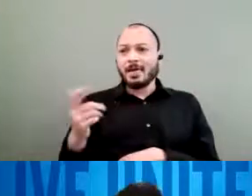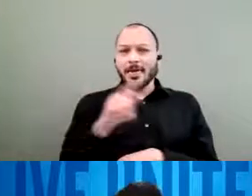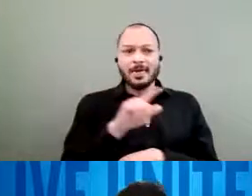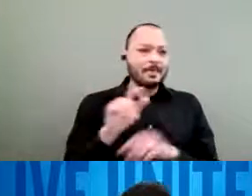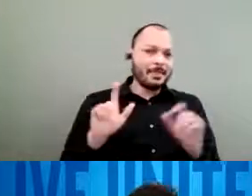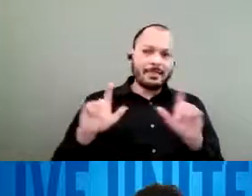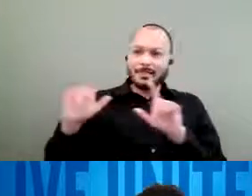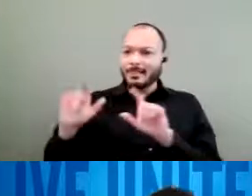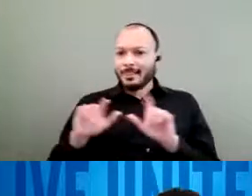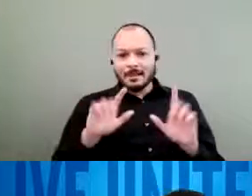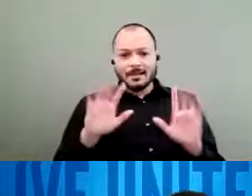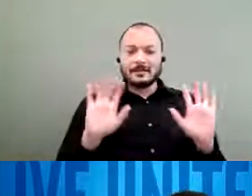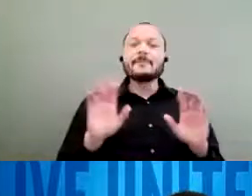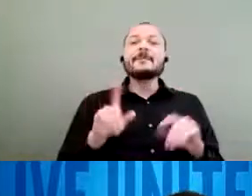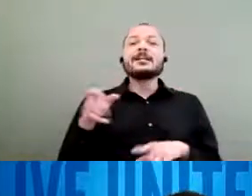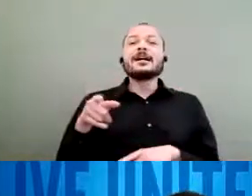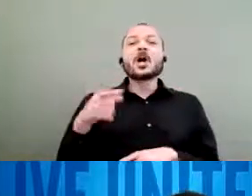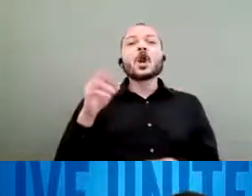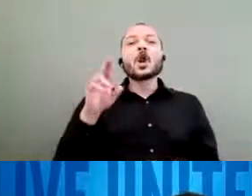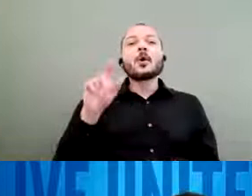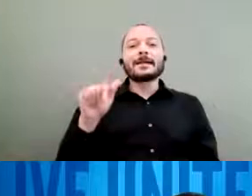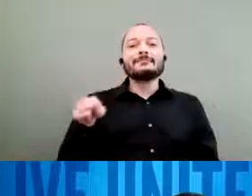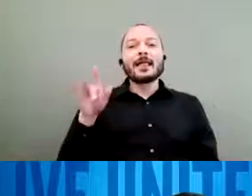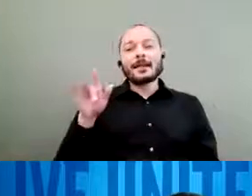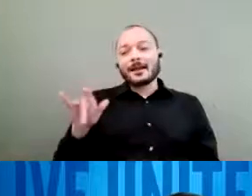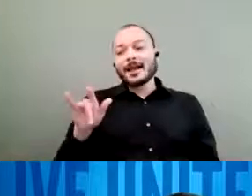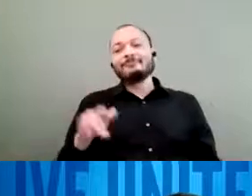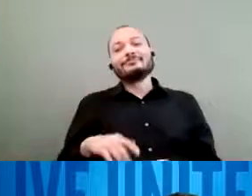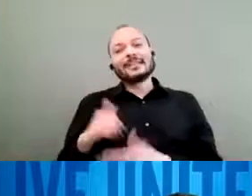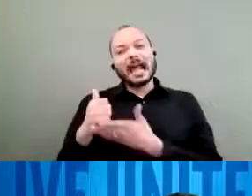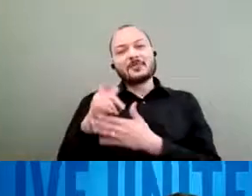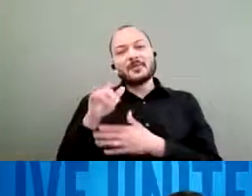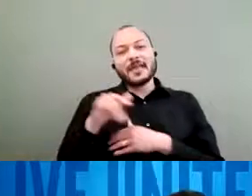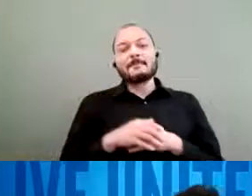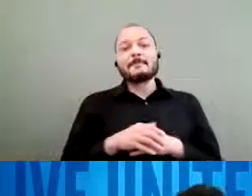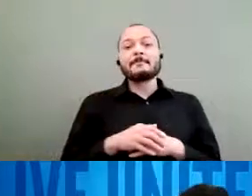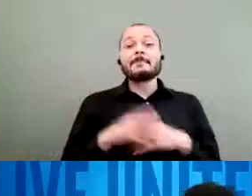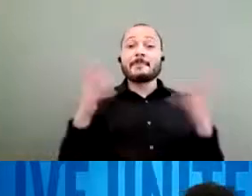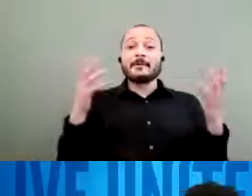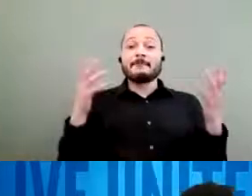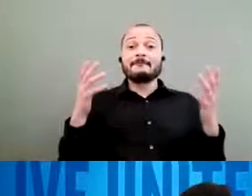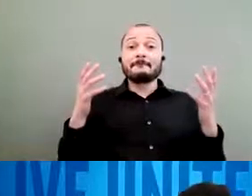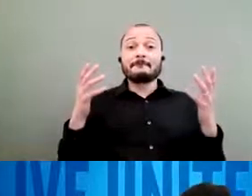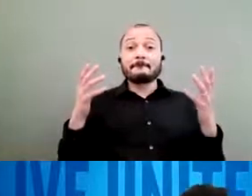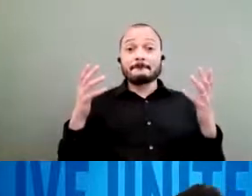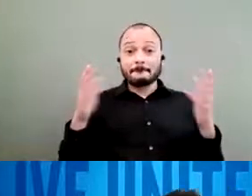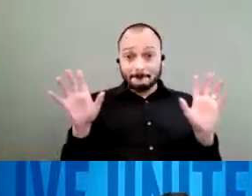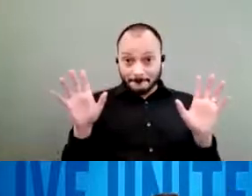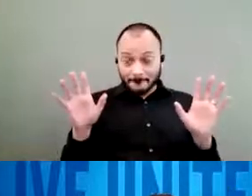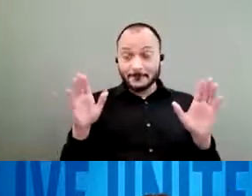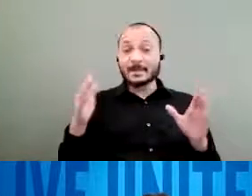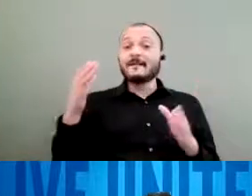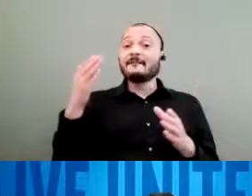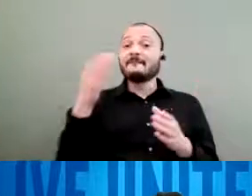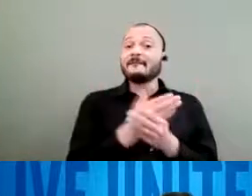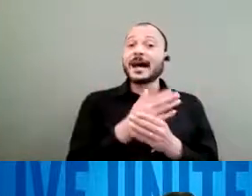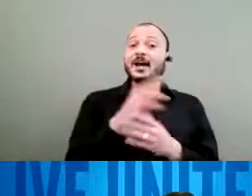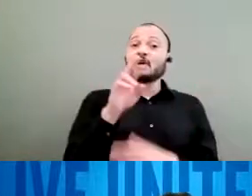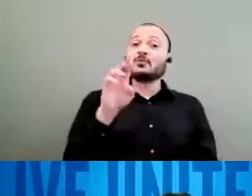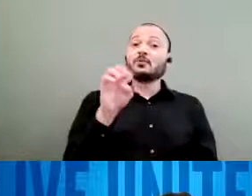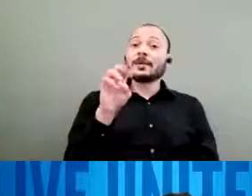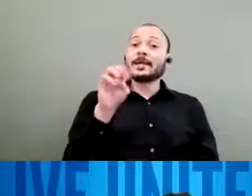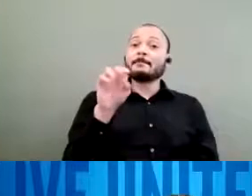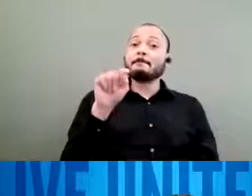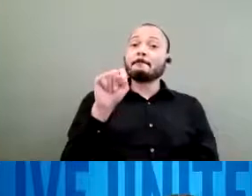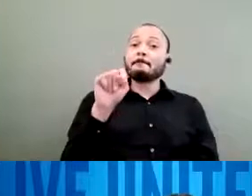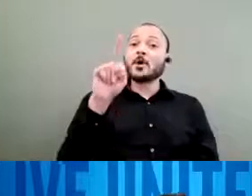forward, she can help you out with some of that. So after you click file remotely with the